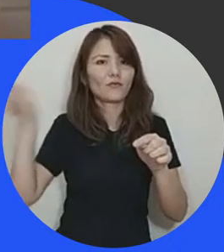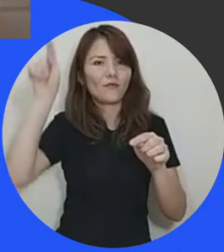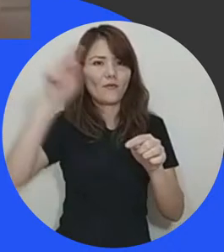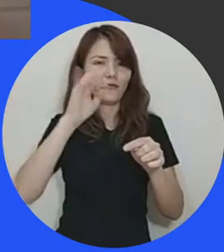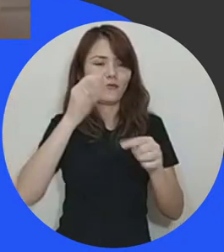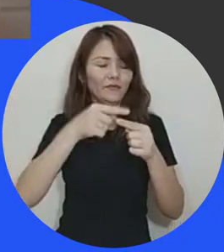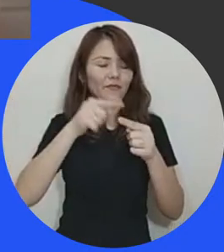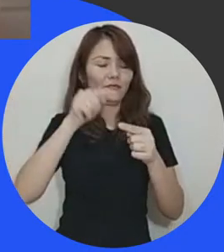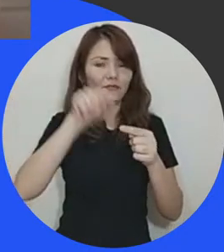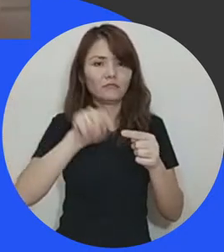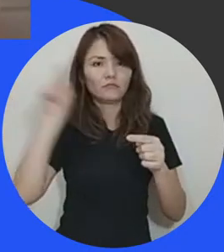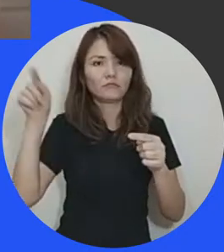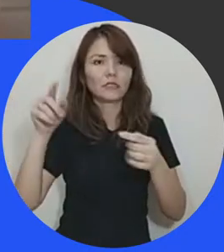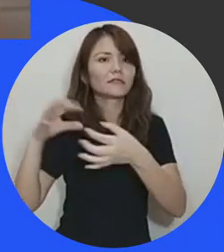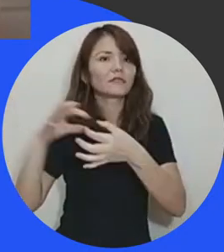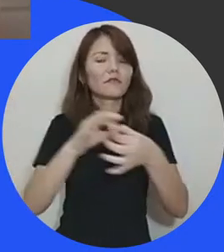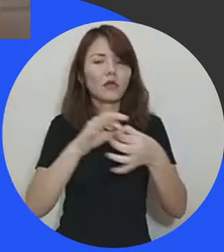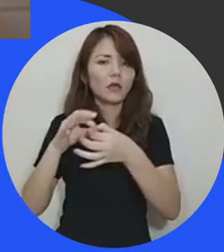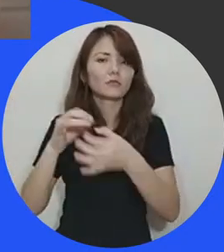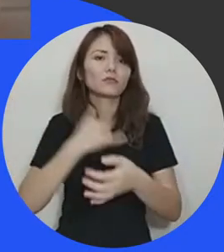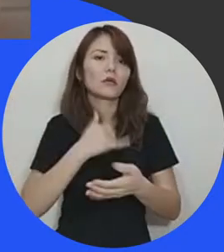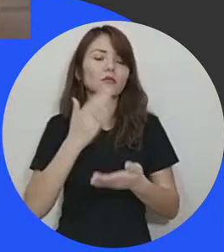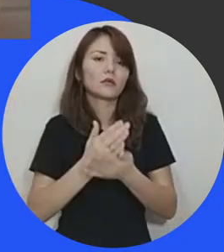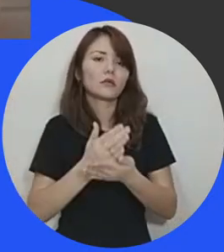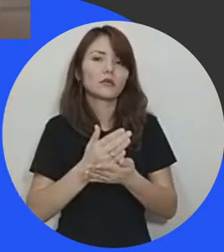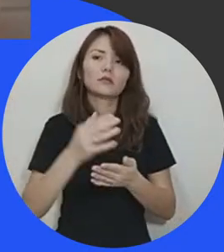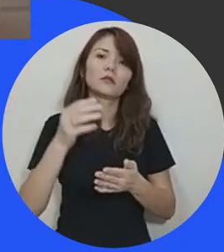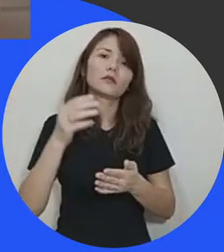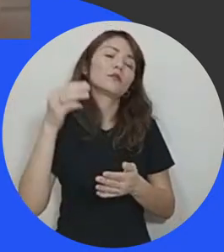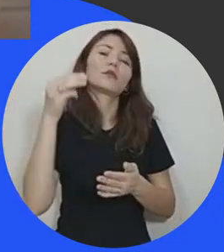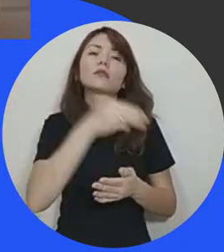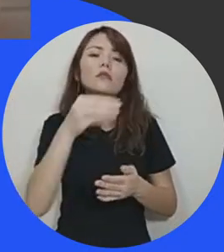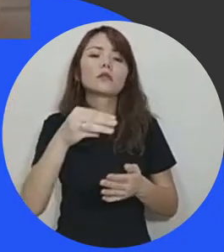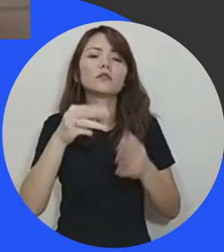of compute cores to do the bulk processing